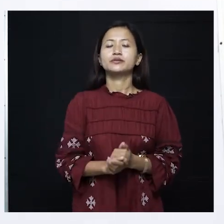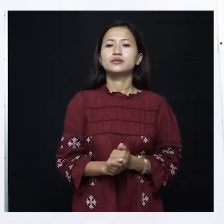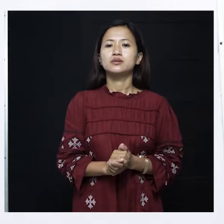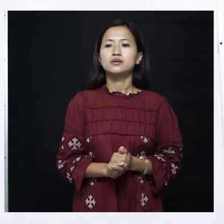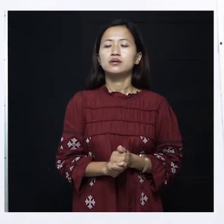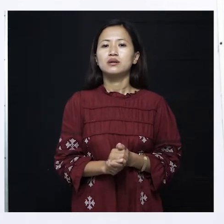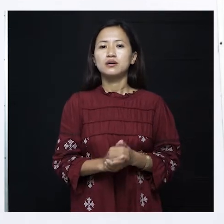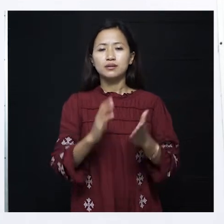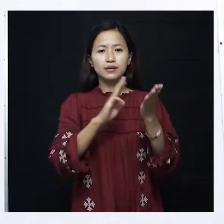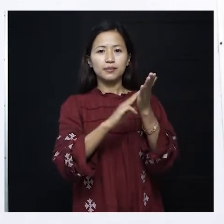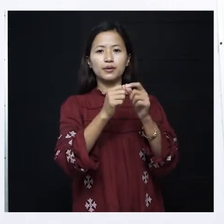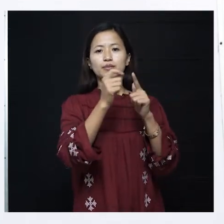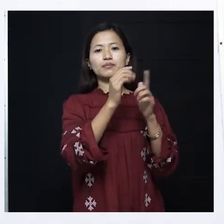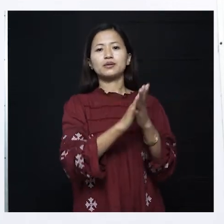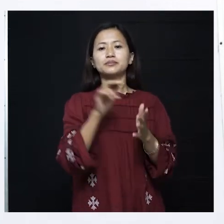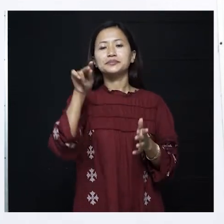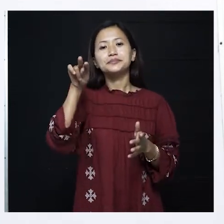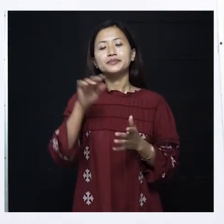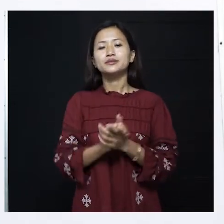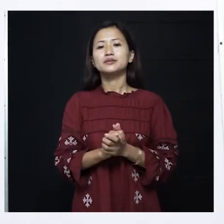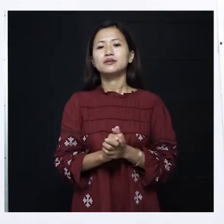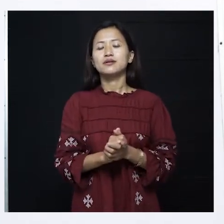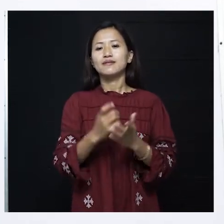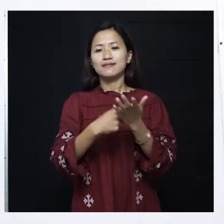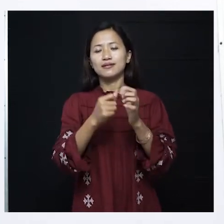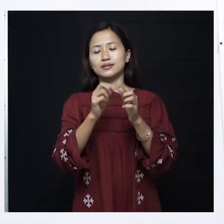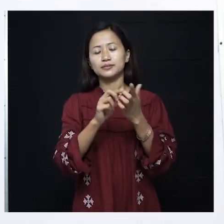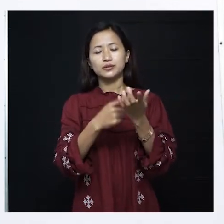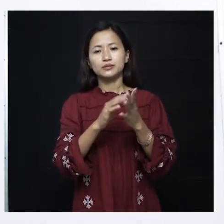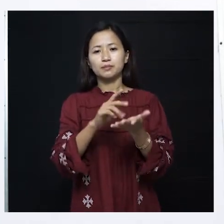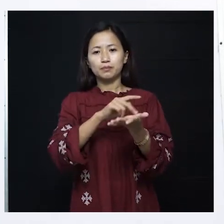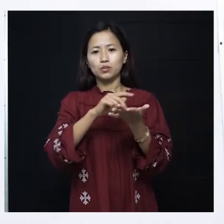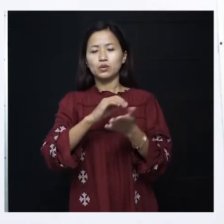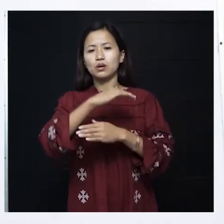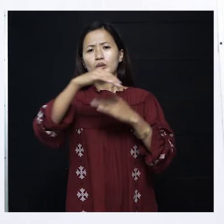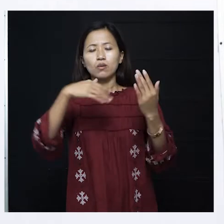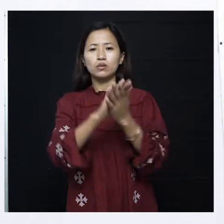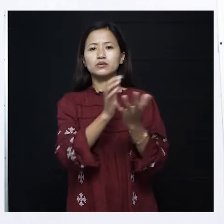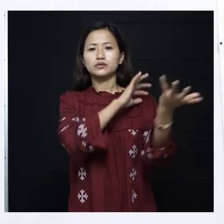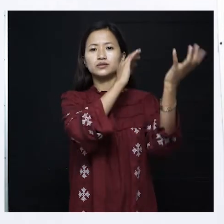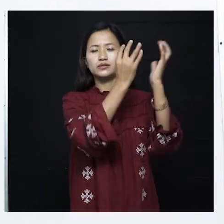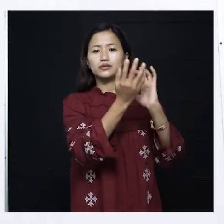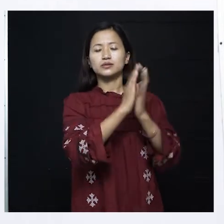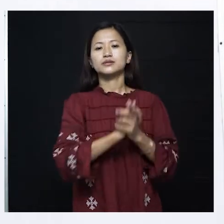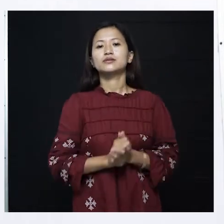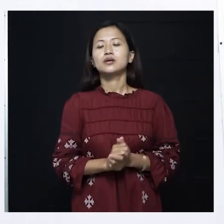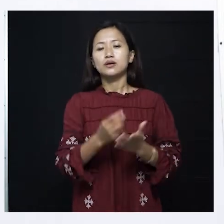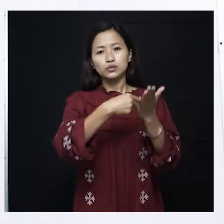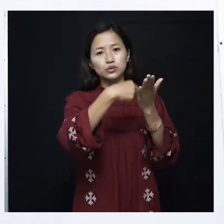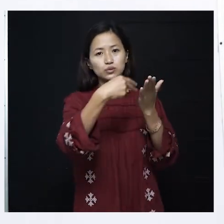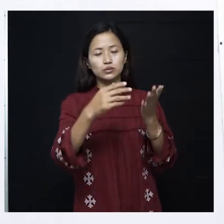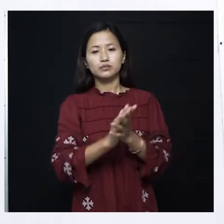okay? So map means this is a representative of a part or the whole of the Earth's surface drawn